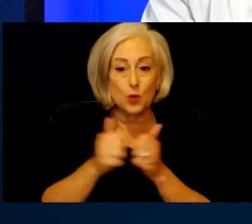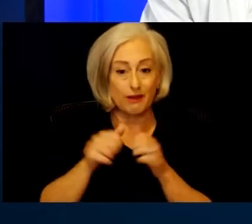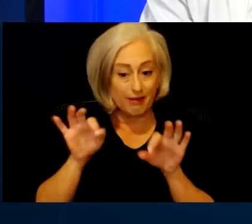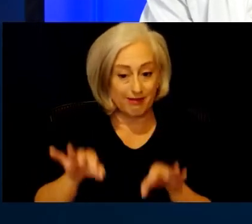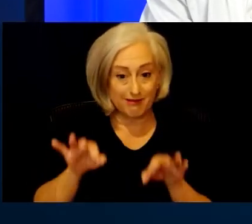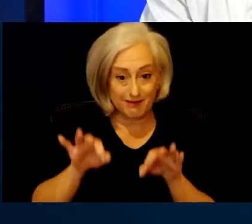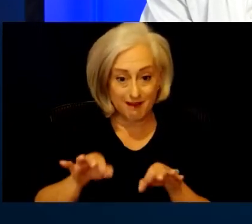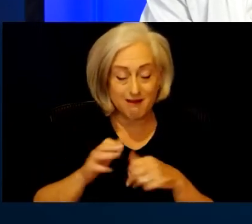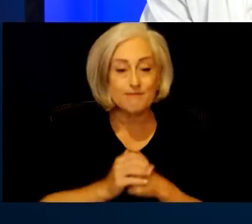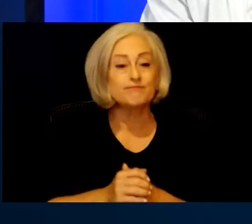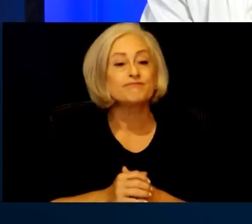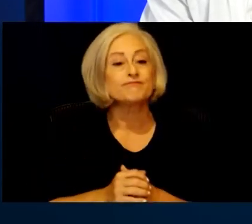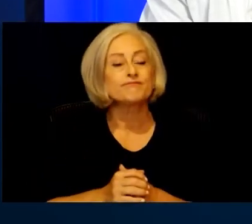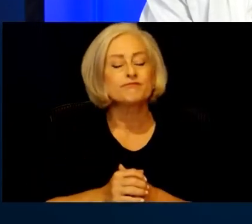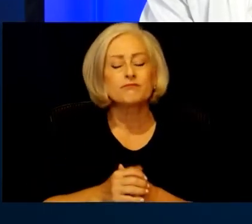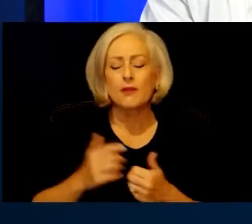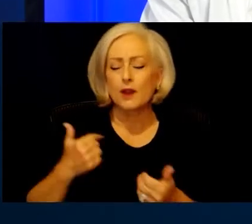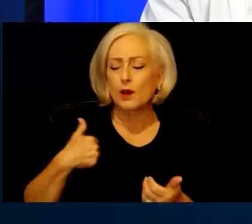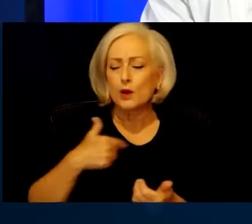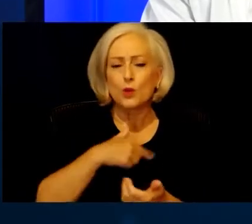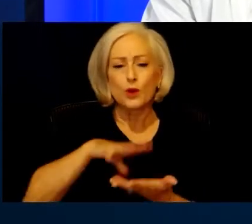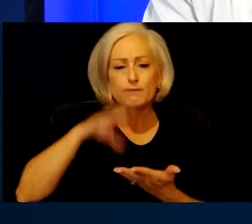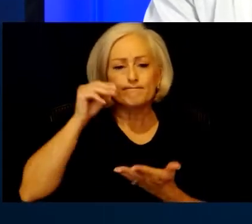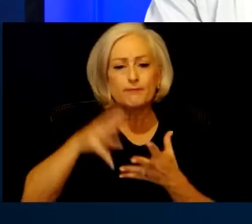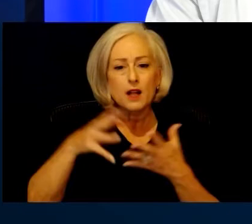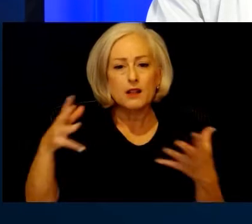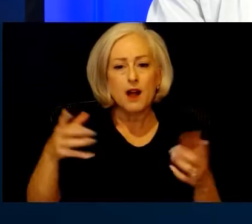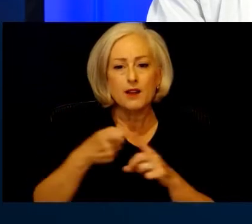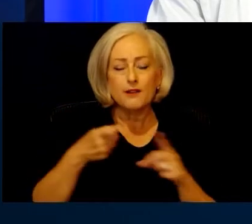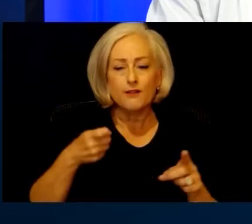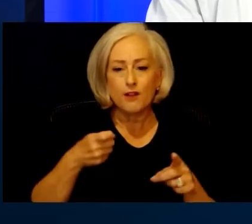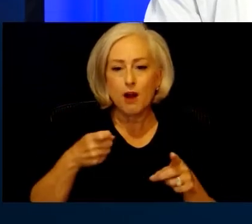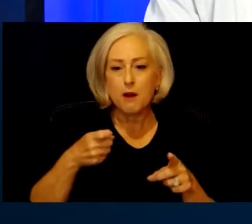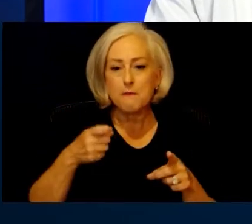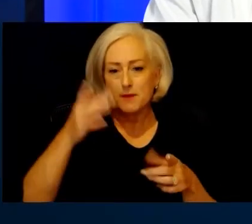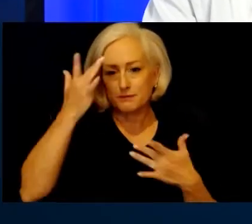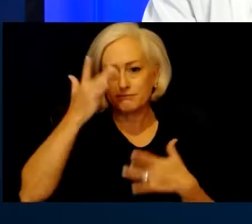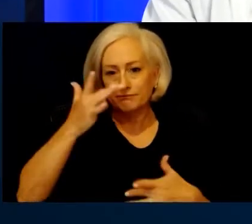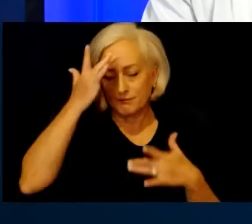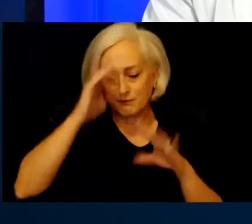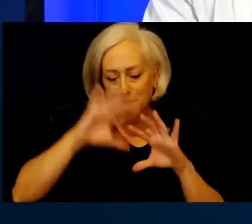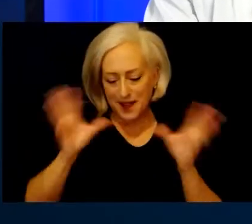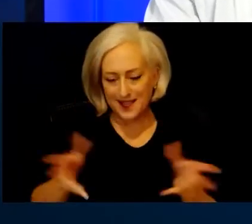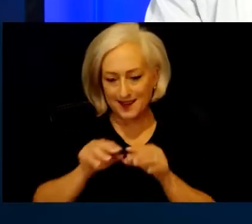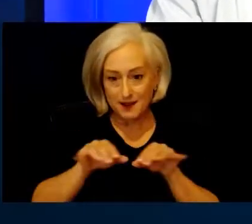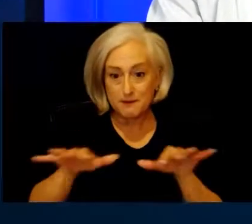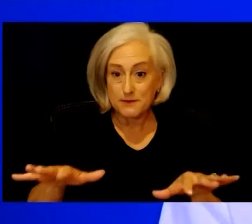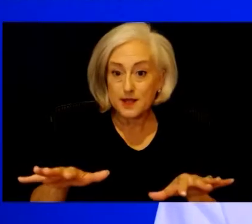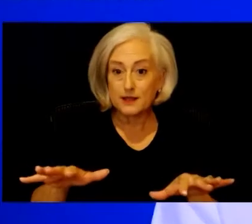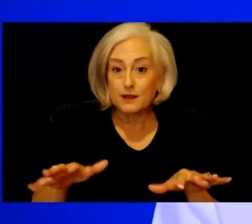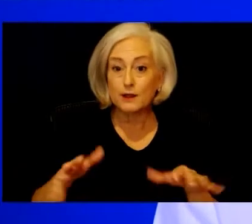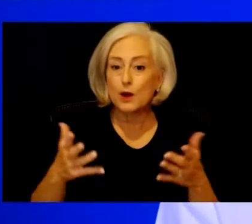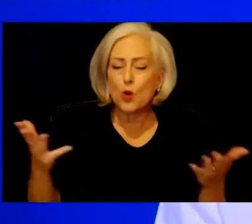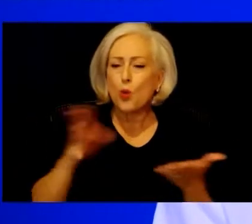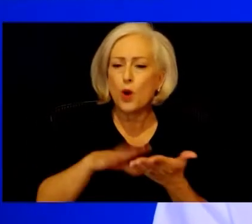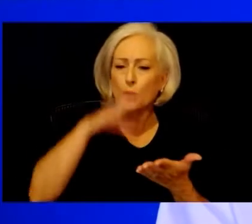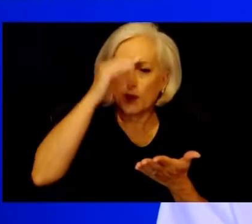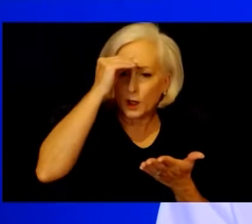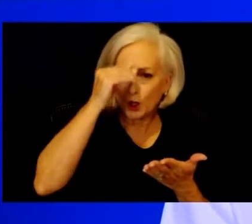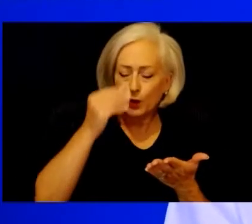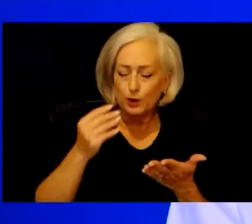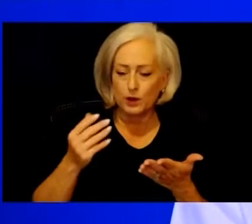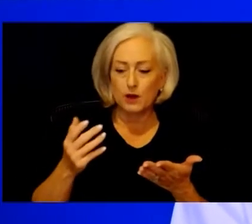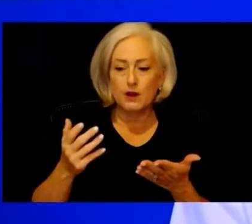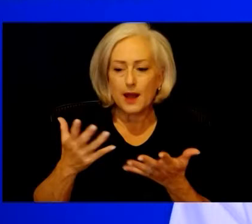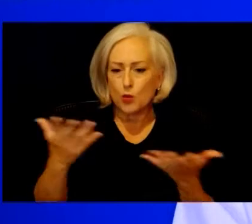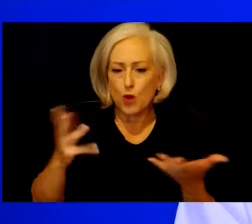lot. What do we learn from this shortage? And are there any changes that are being made now for future? Well, I think, Dan, you touched on this a little